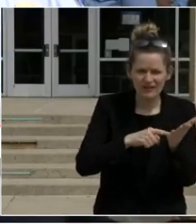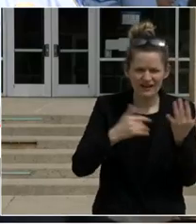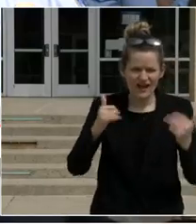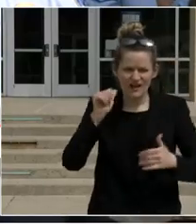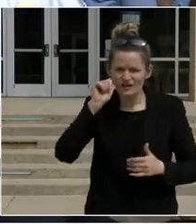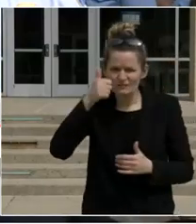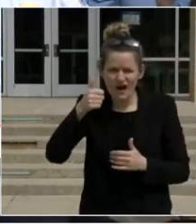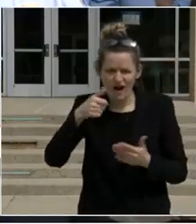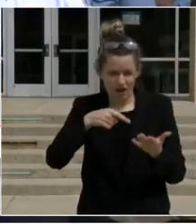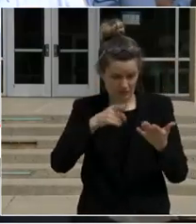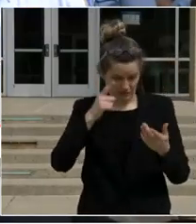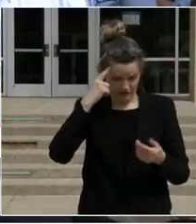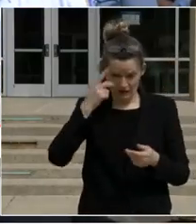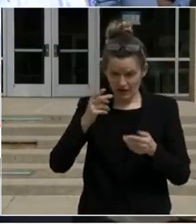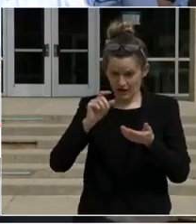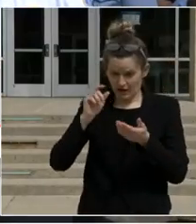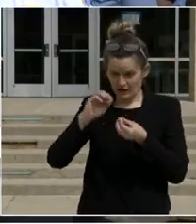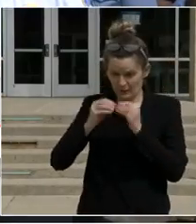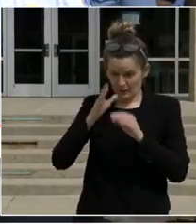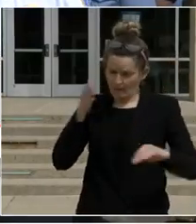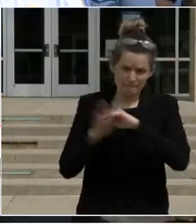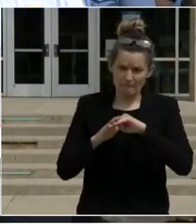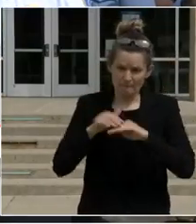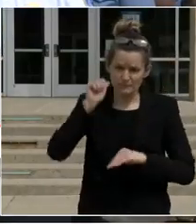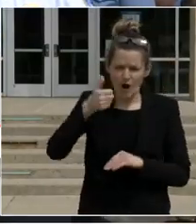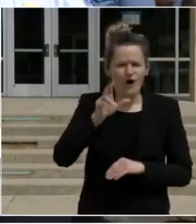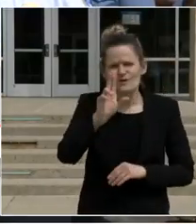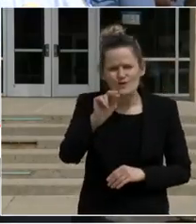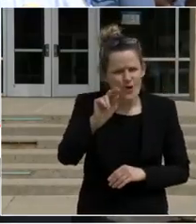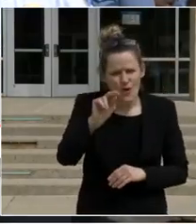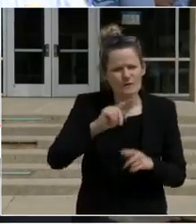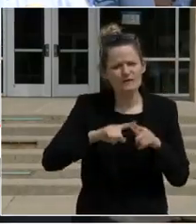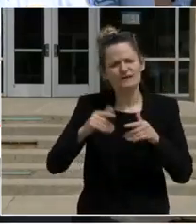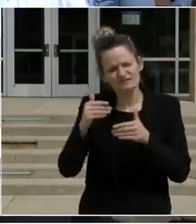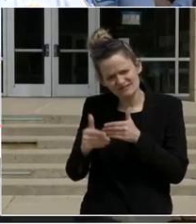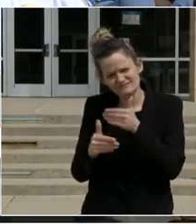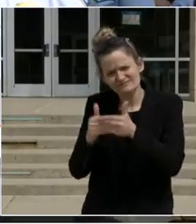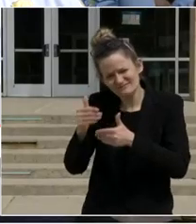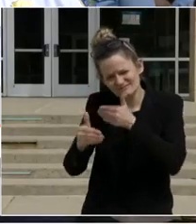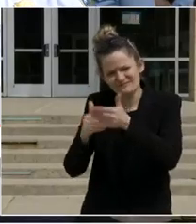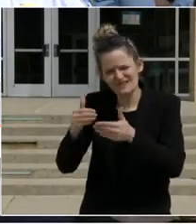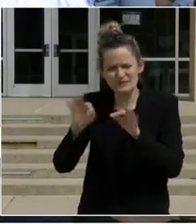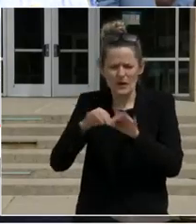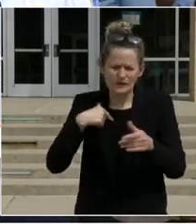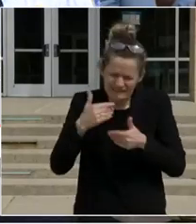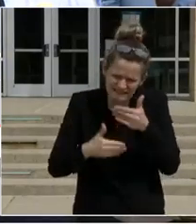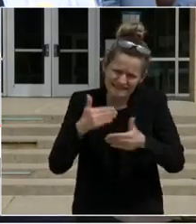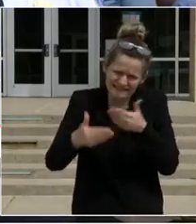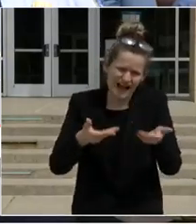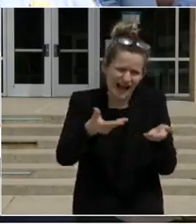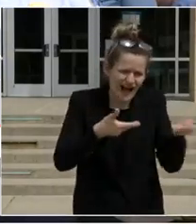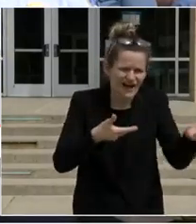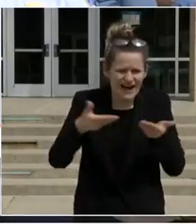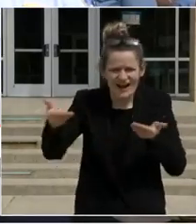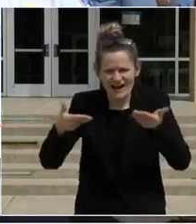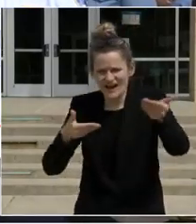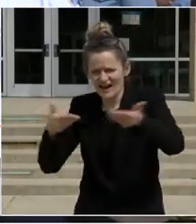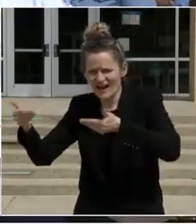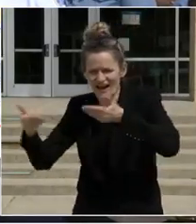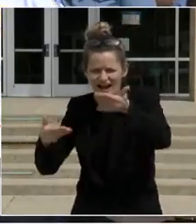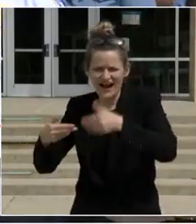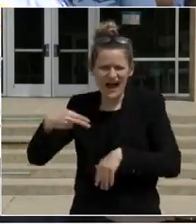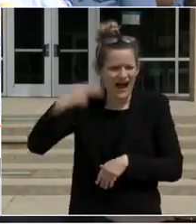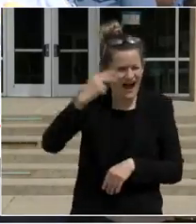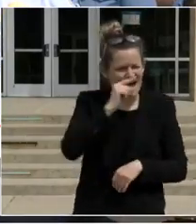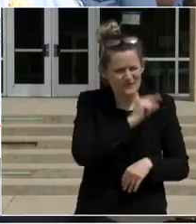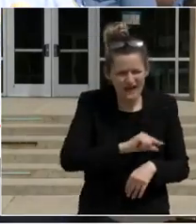is important that not only we hire as many people as we can that are highly qualified and share our